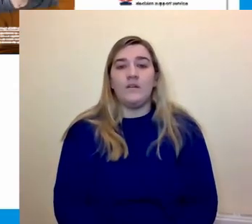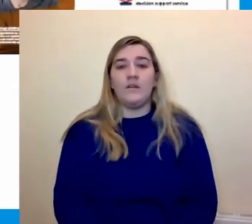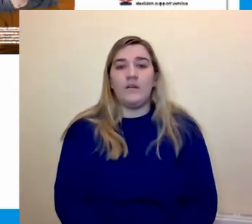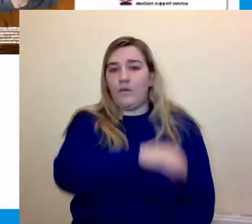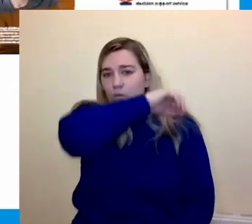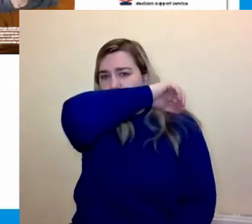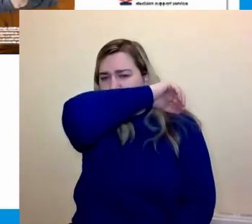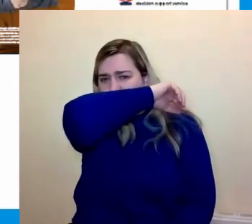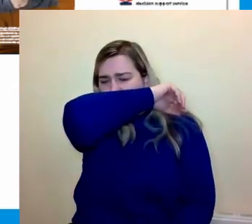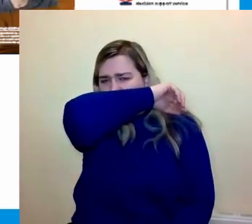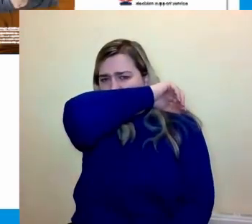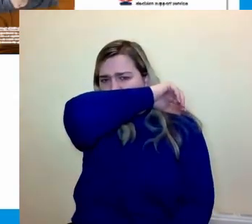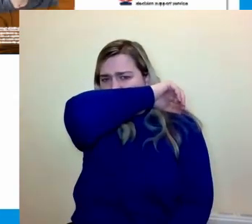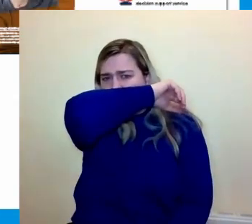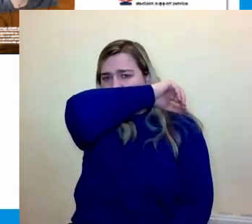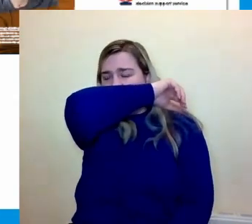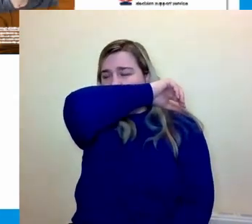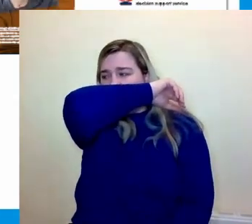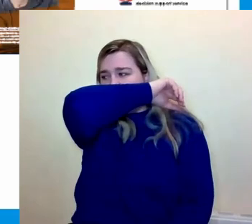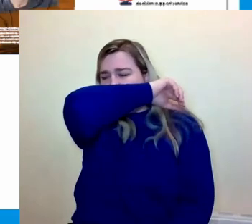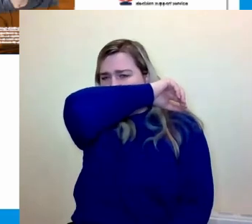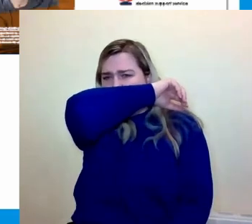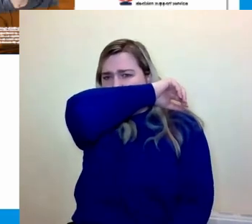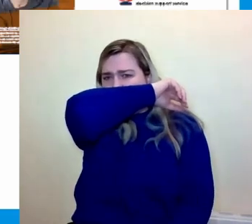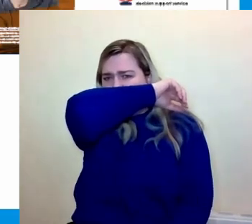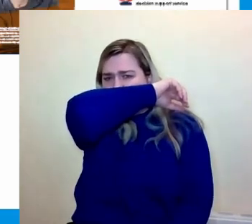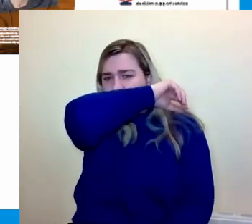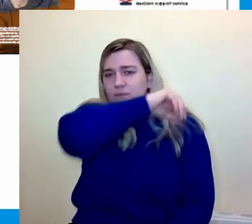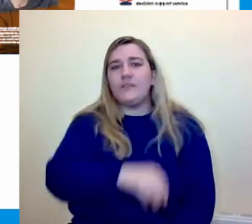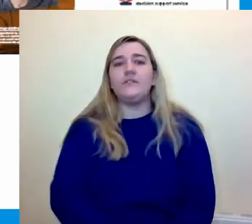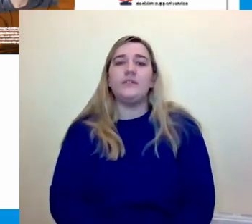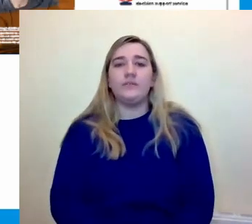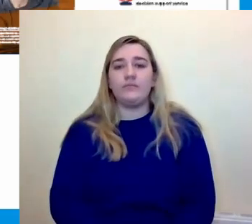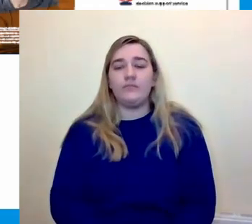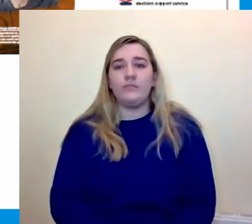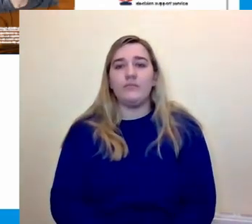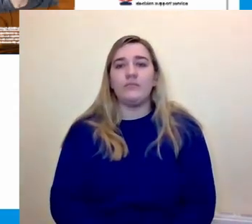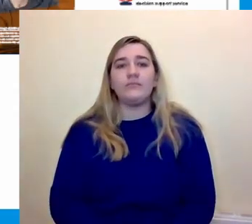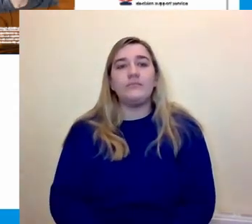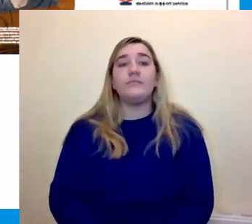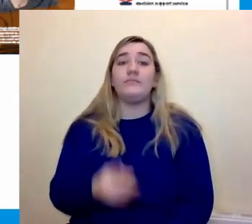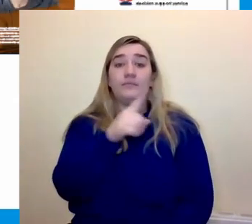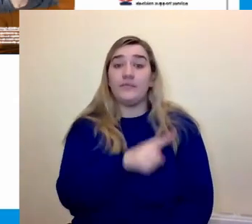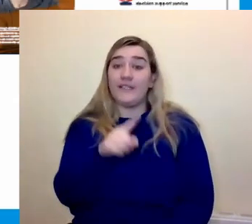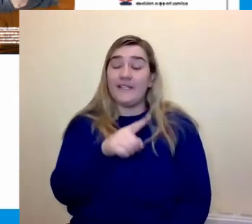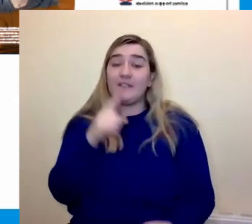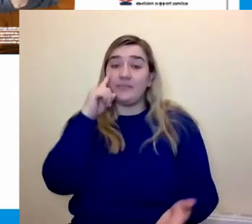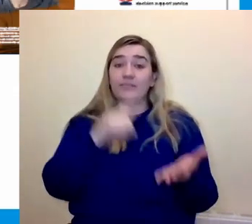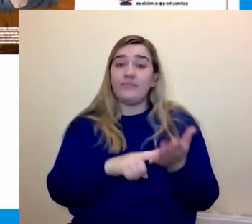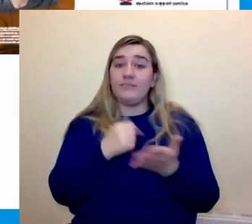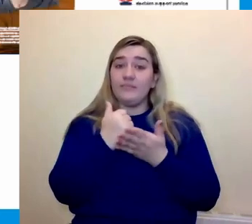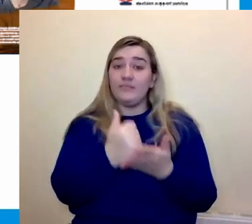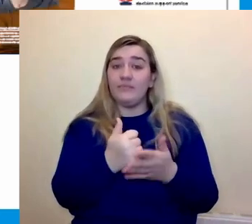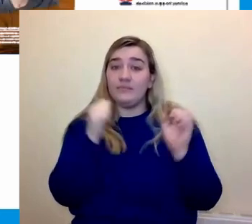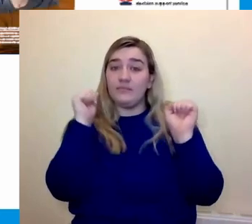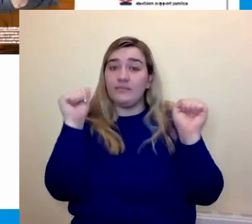Included in our training, we have interspersed the decision support champions. And these are individuals, as has